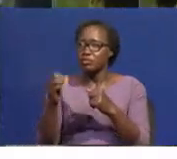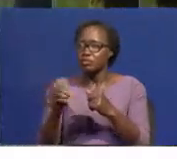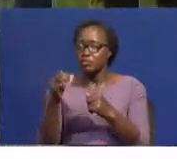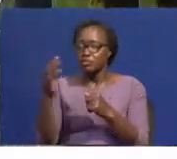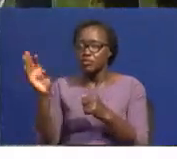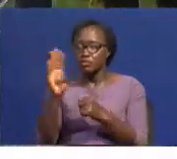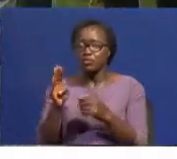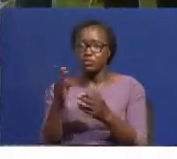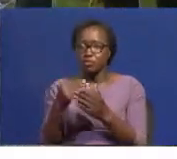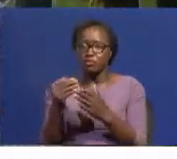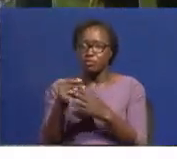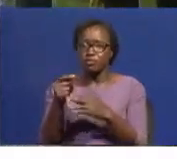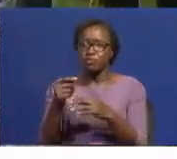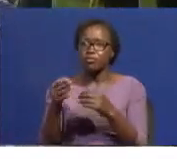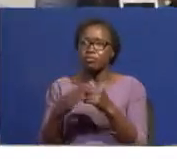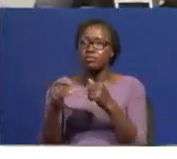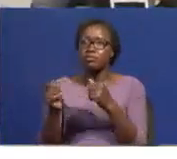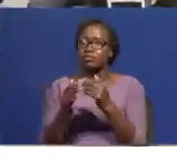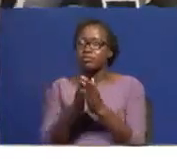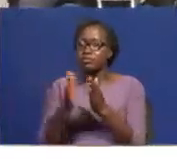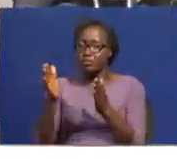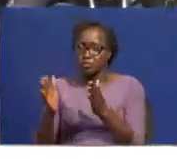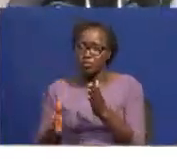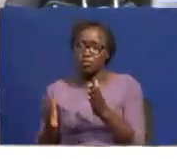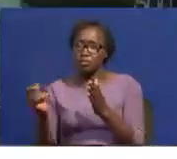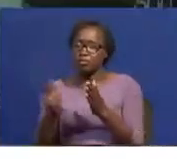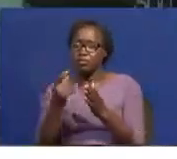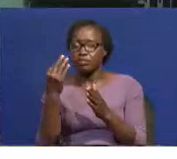billion shillings during the nine-month period